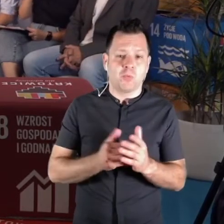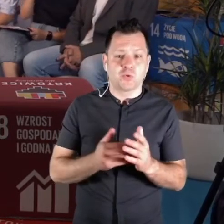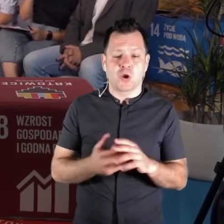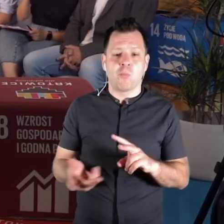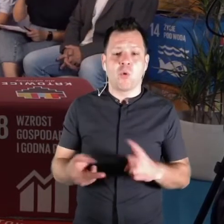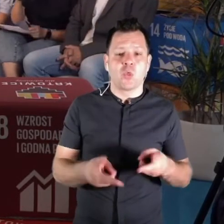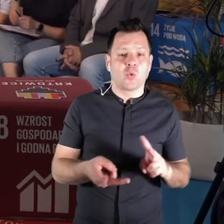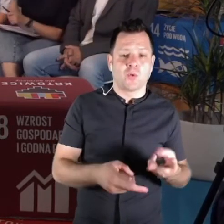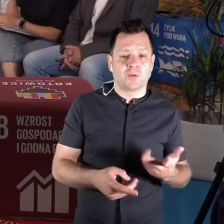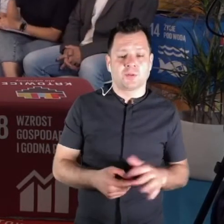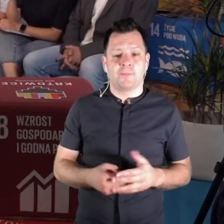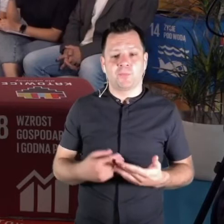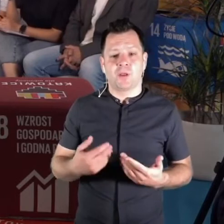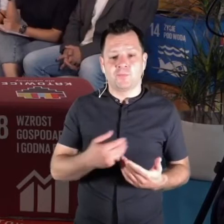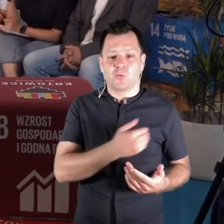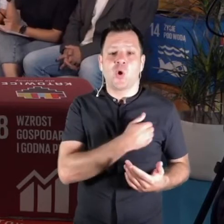Okay.